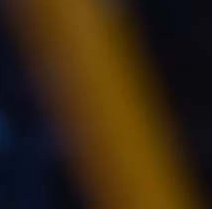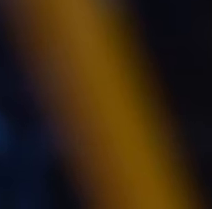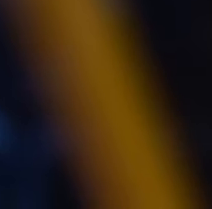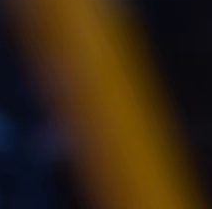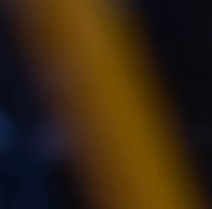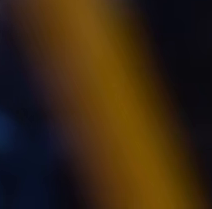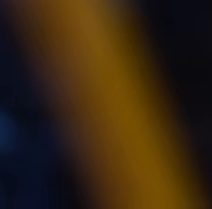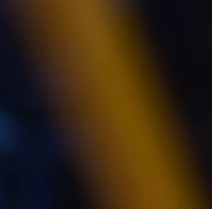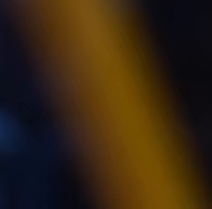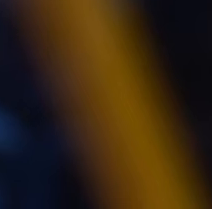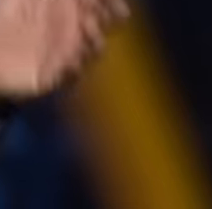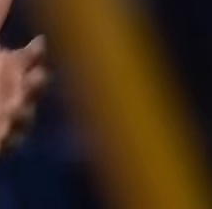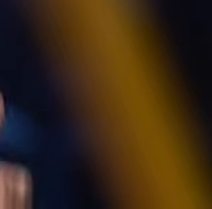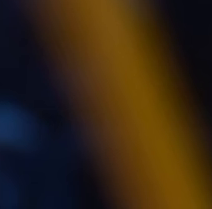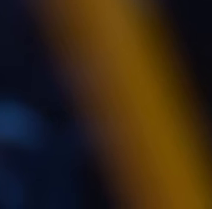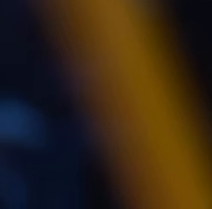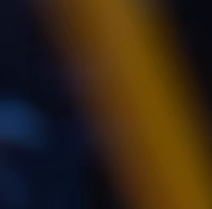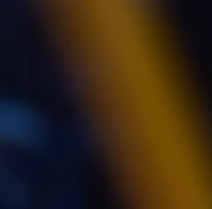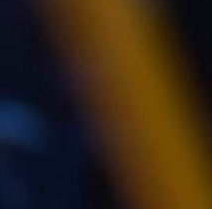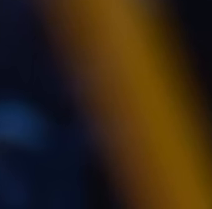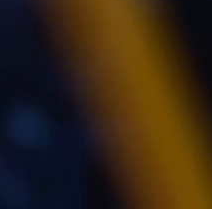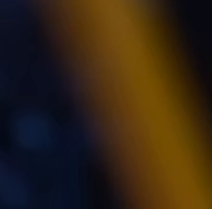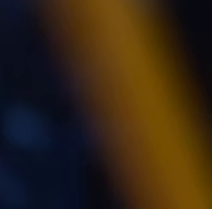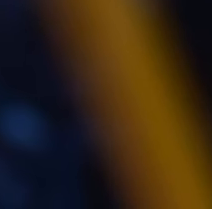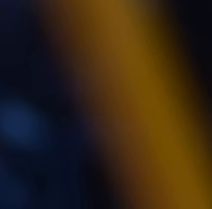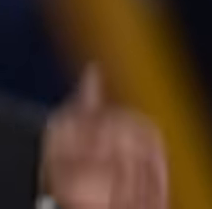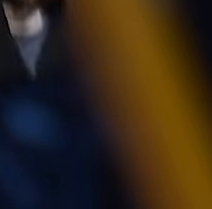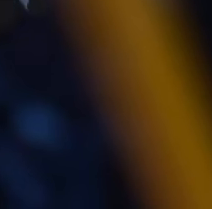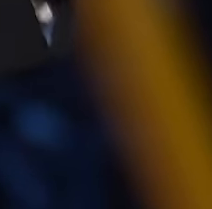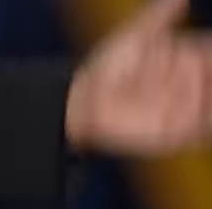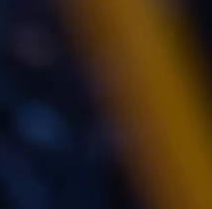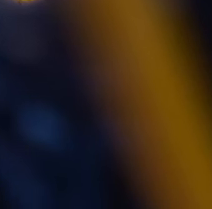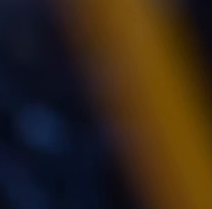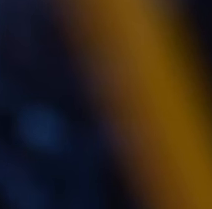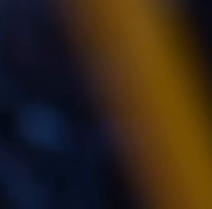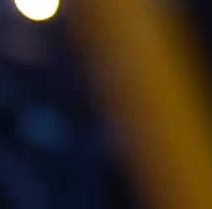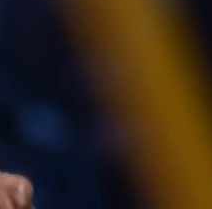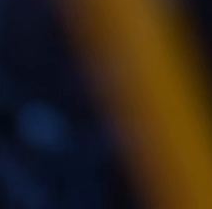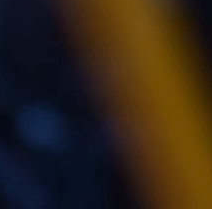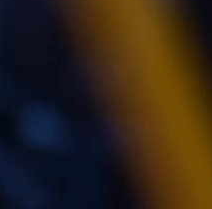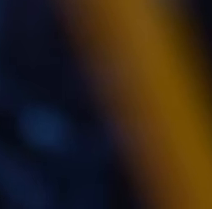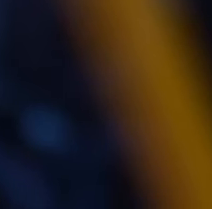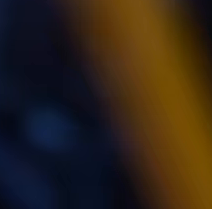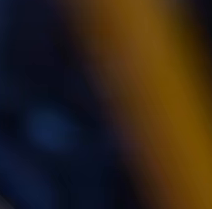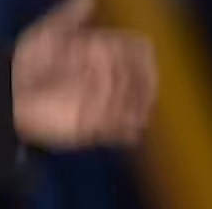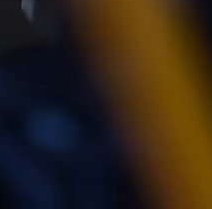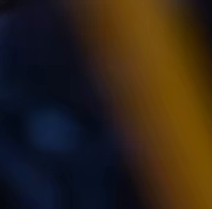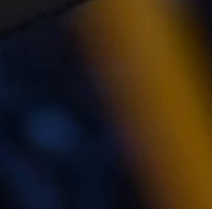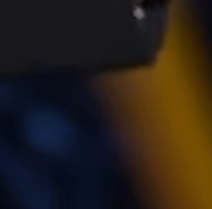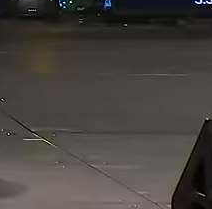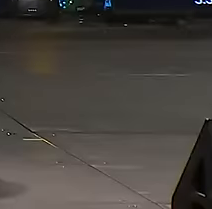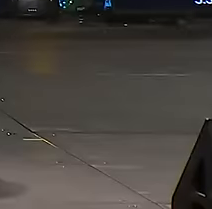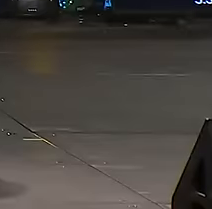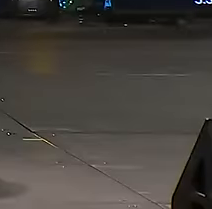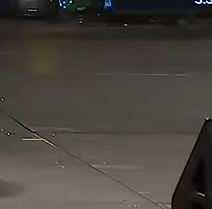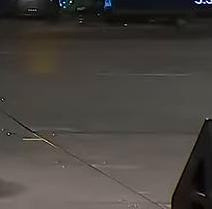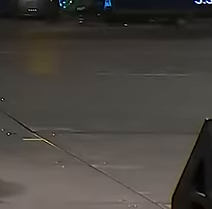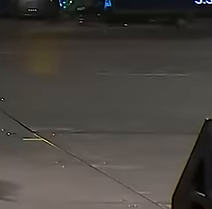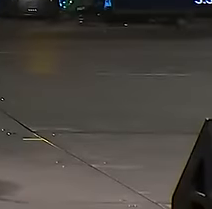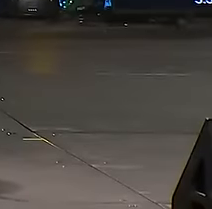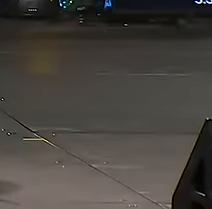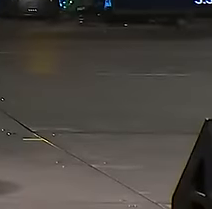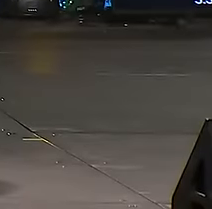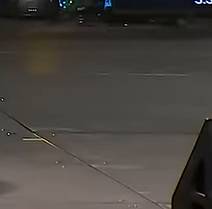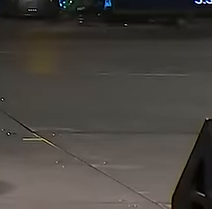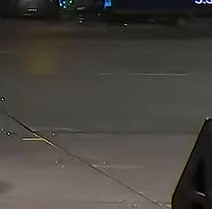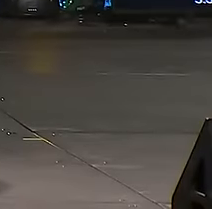national messengers of peace with you there on the stage. I said, okay, and it's going to be a young lady. I said, well, praise God. And when they told me it was Sister Eunice,